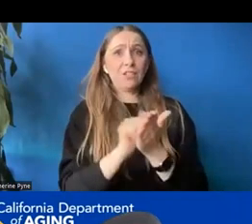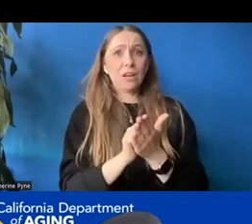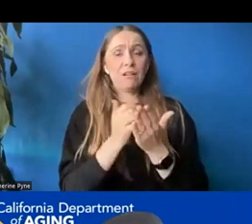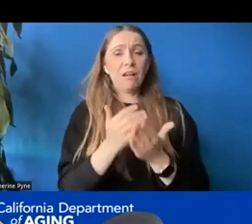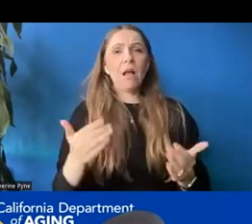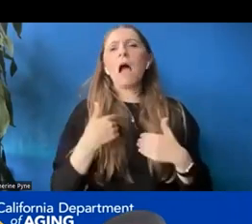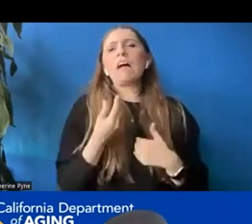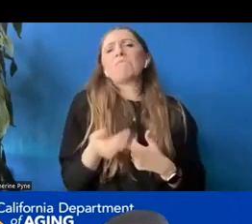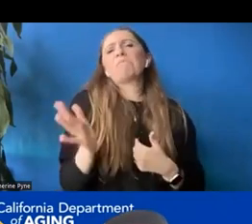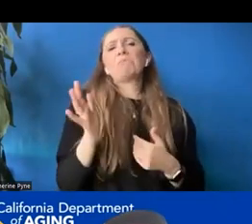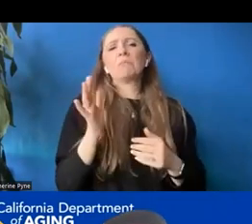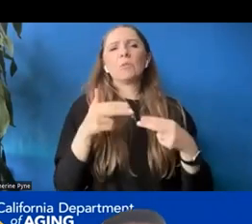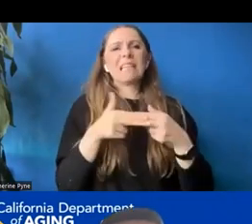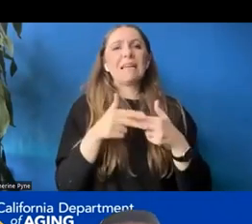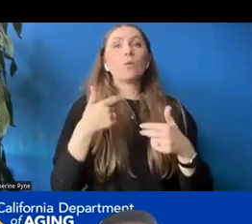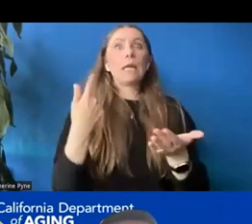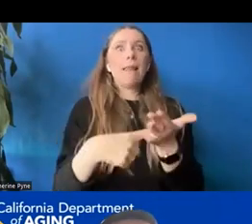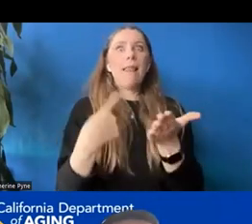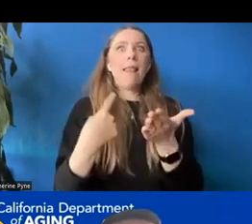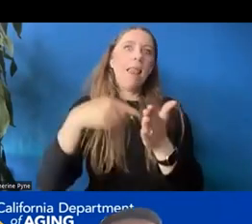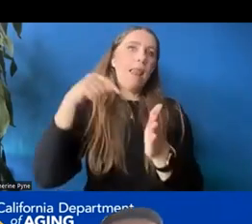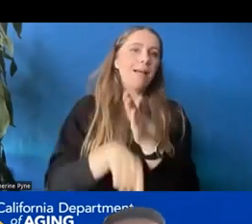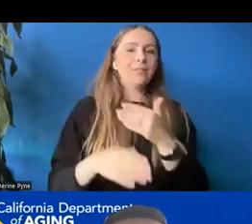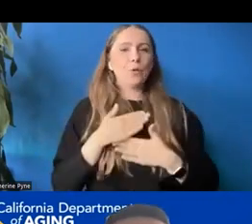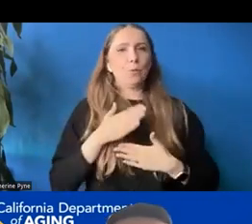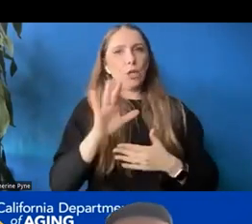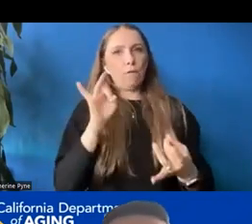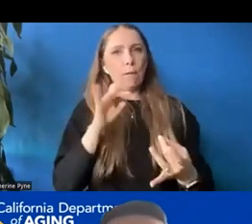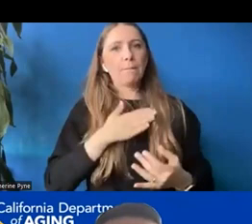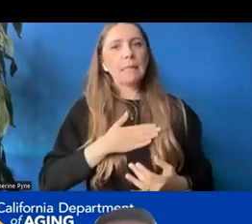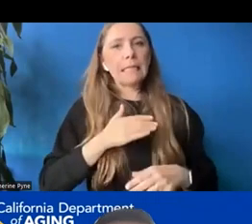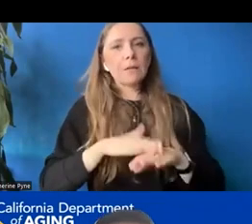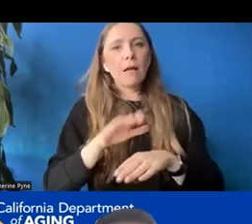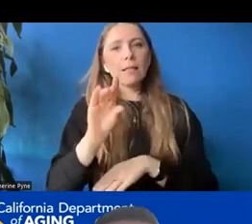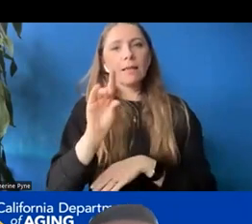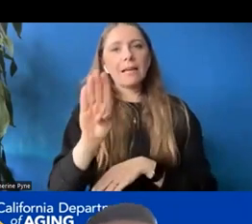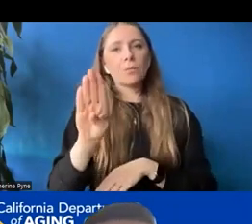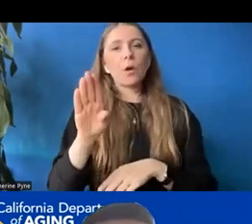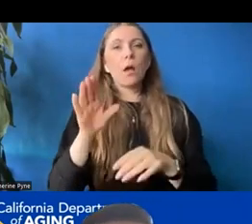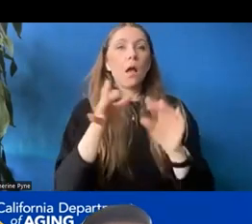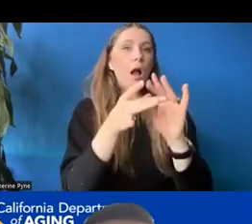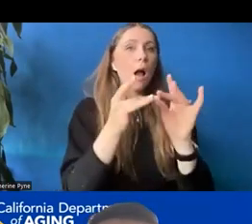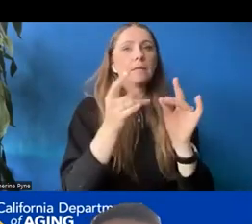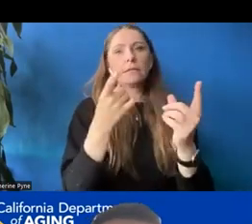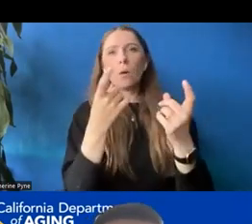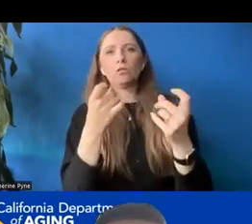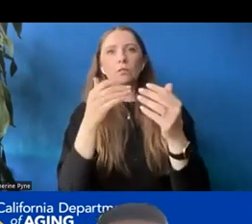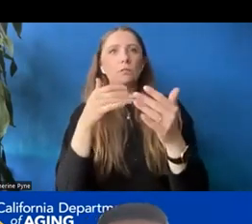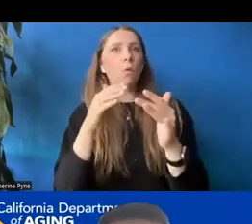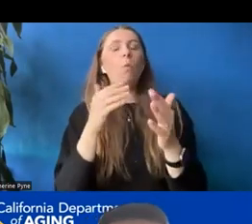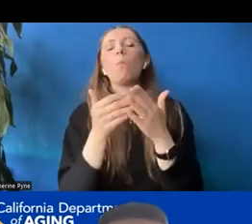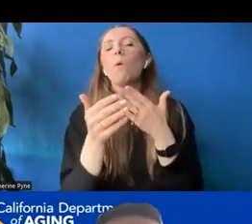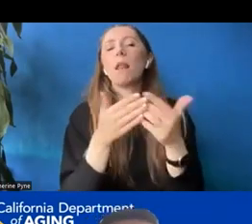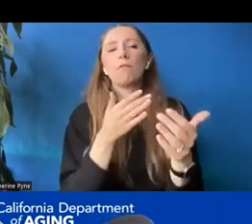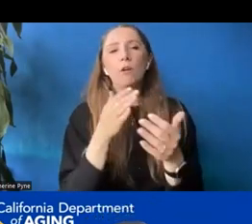of slides, so a lot of time for discussion. So I appreciate your feedback on the dashboards, comments, questions, etc. And the last piece before we